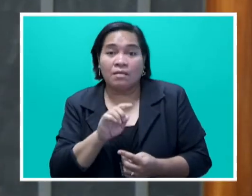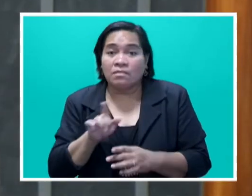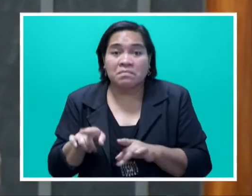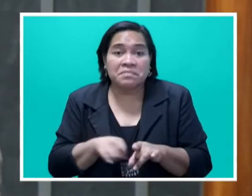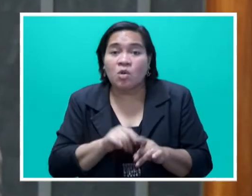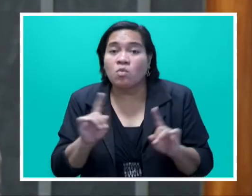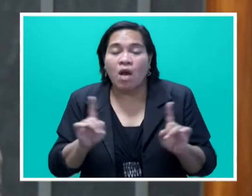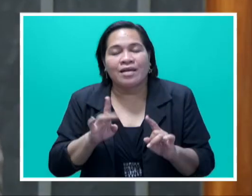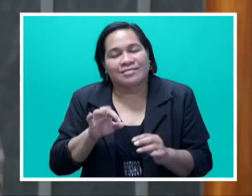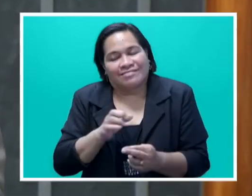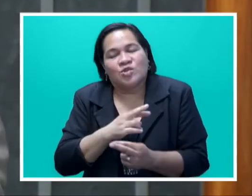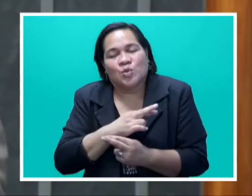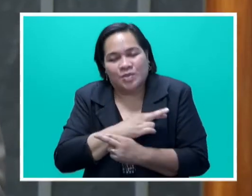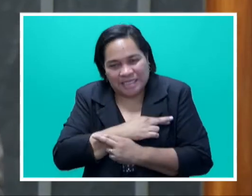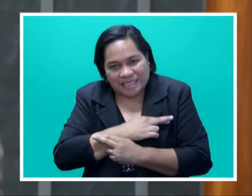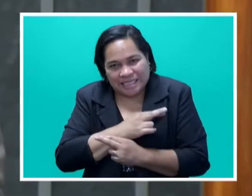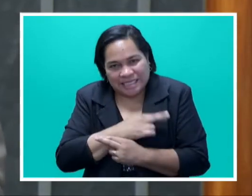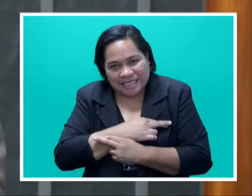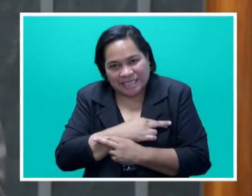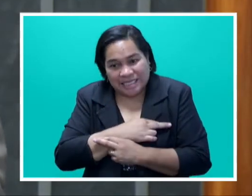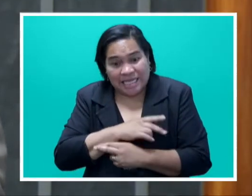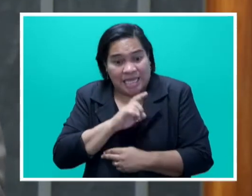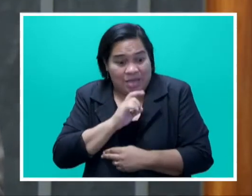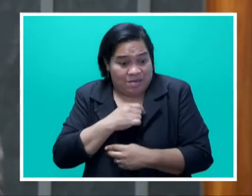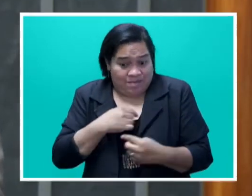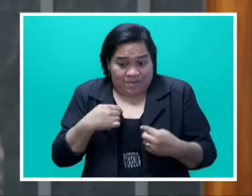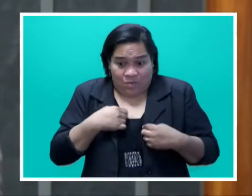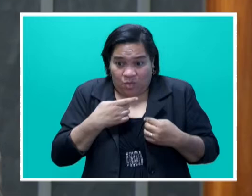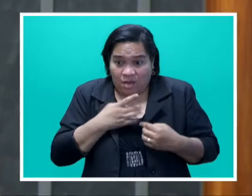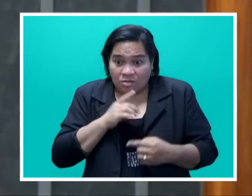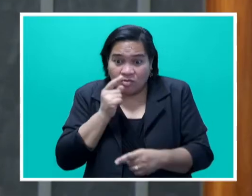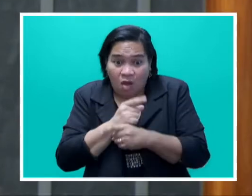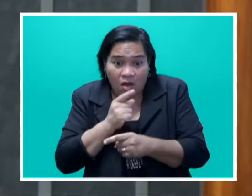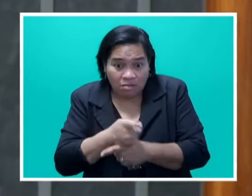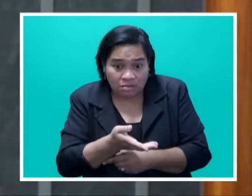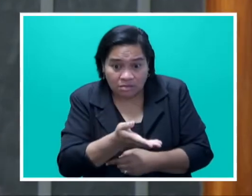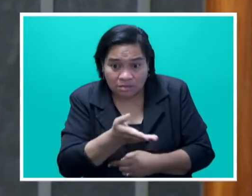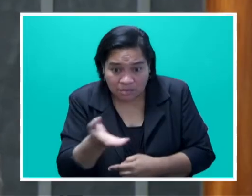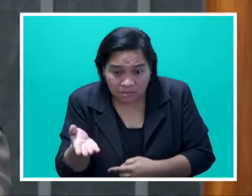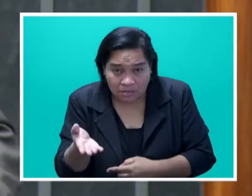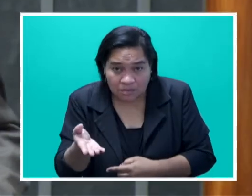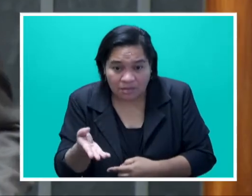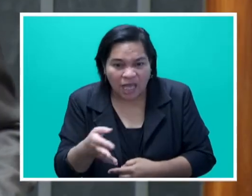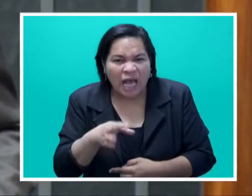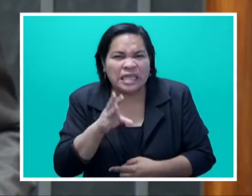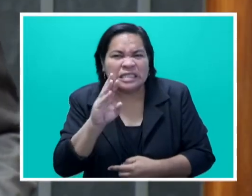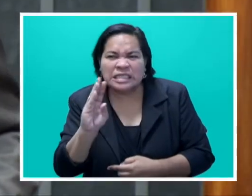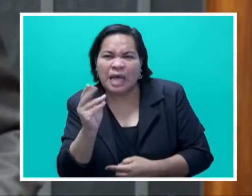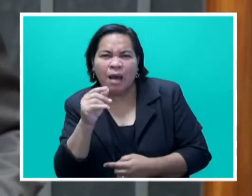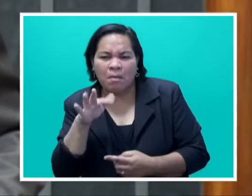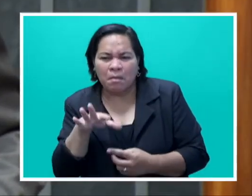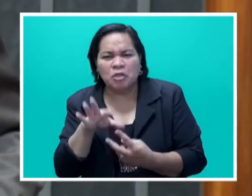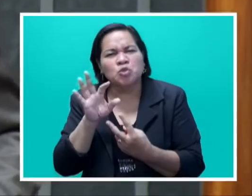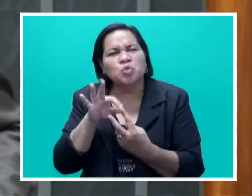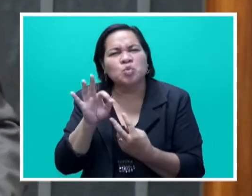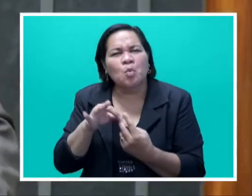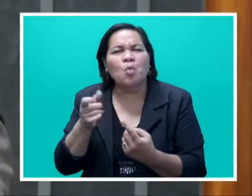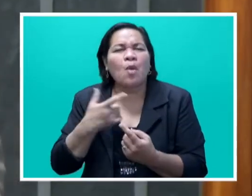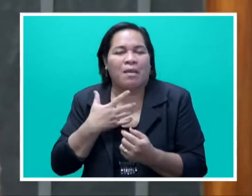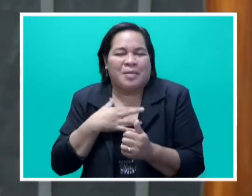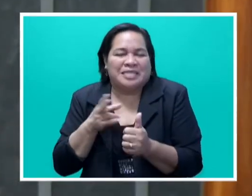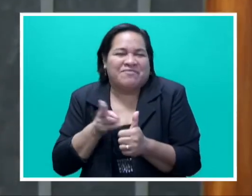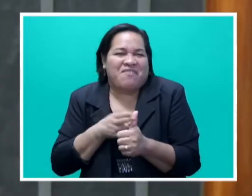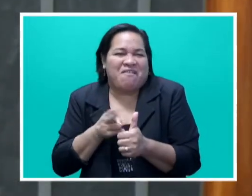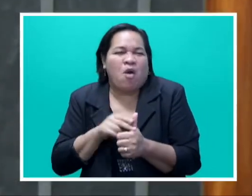Speaker, sir, that when we speak to them, choice based on fear and favor, driven by appeals to the